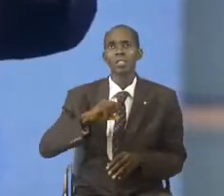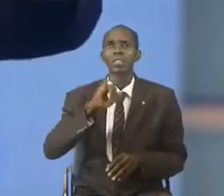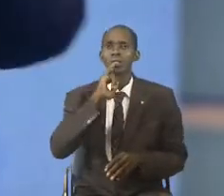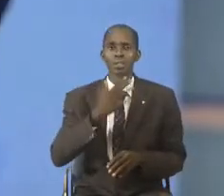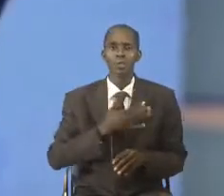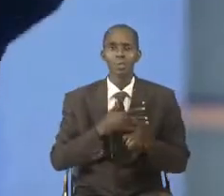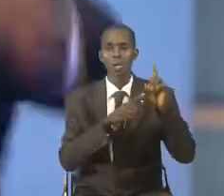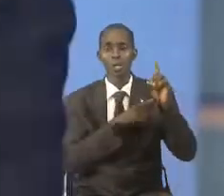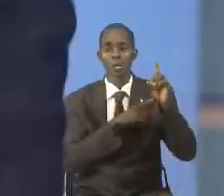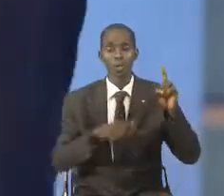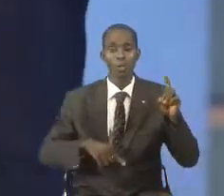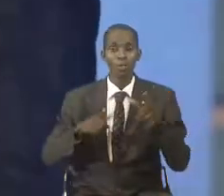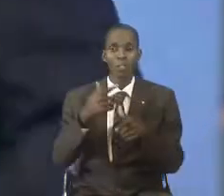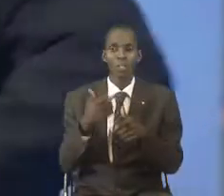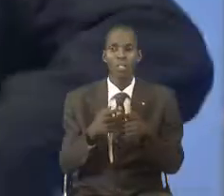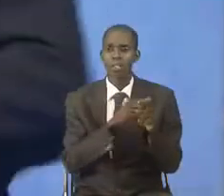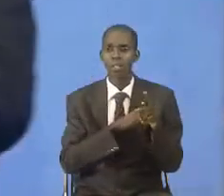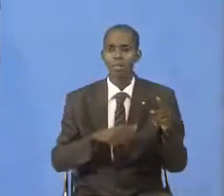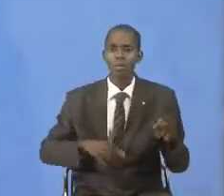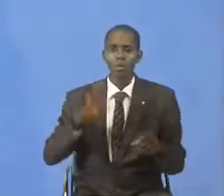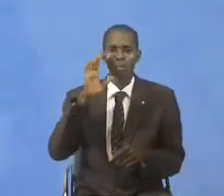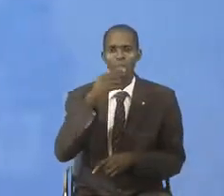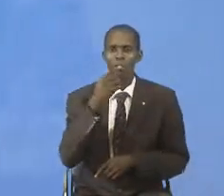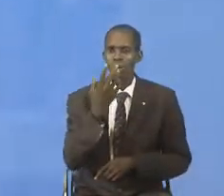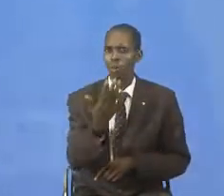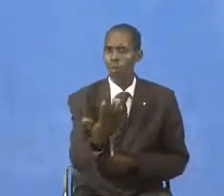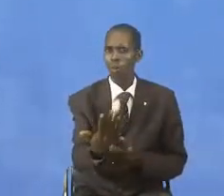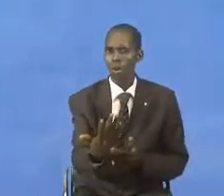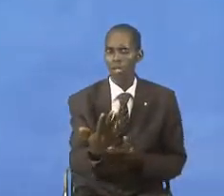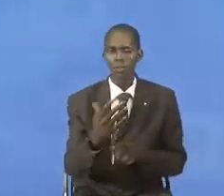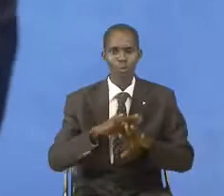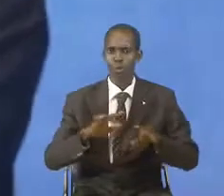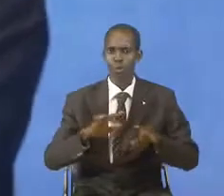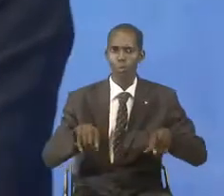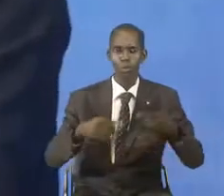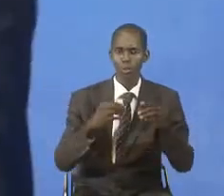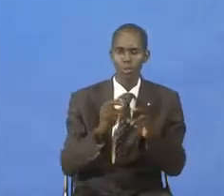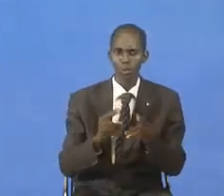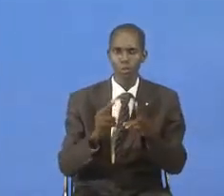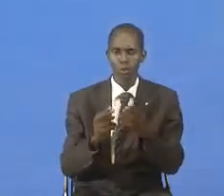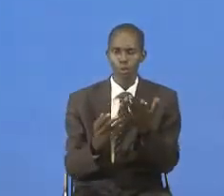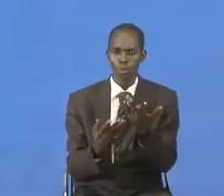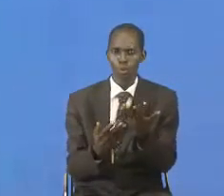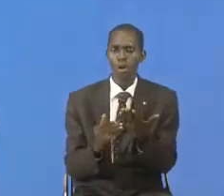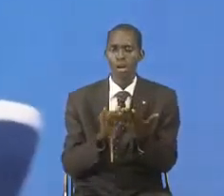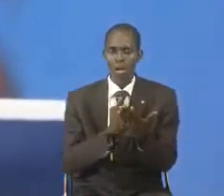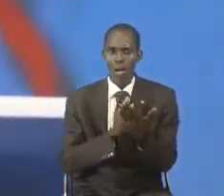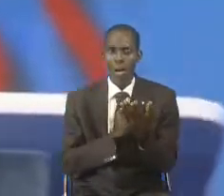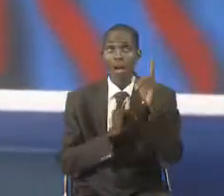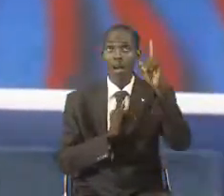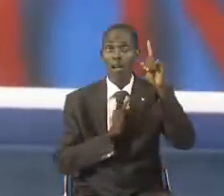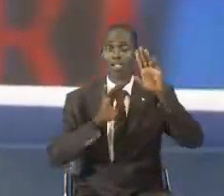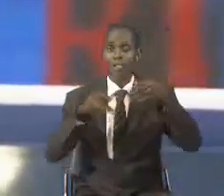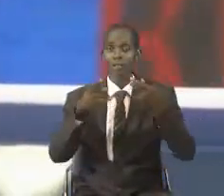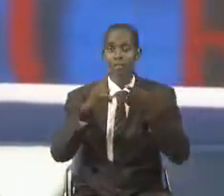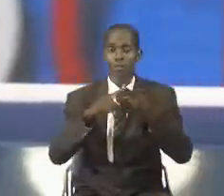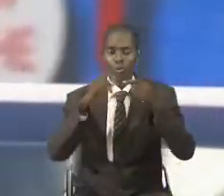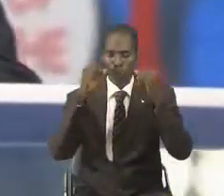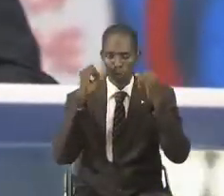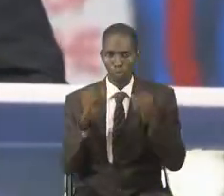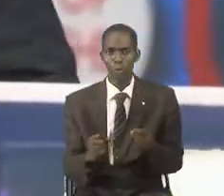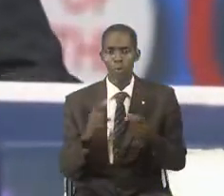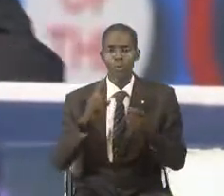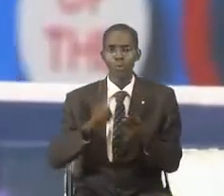my Savior. Yes, it's my Lord. Then the Lord will say, don't go yet. I give unto you